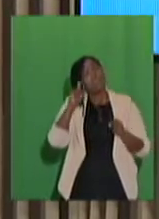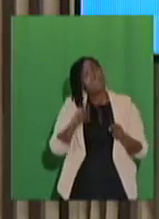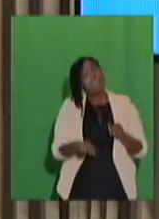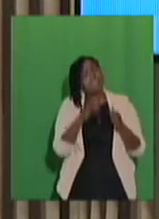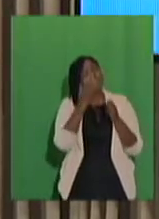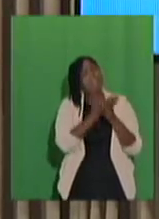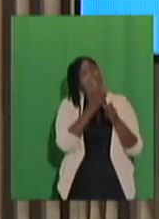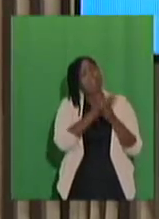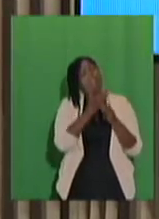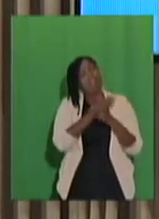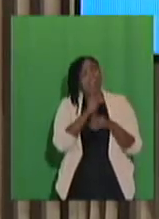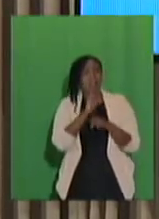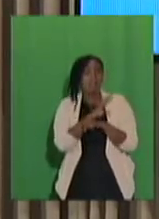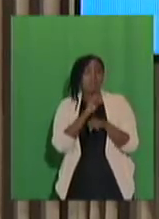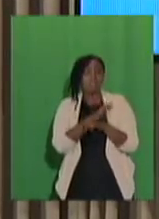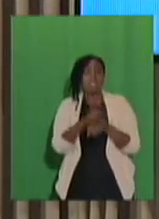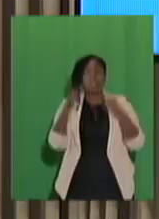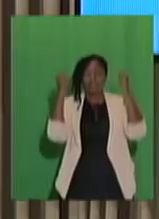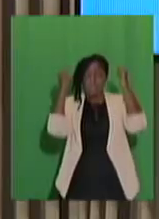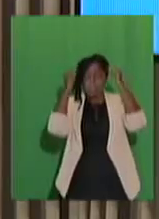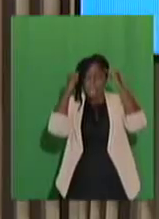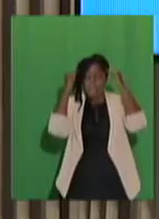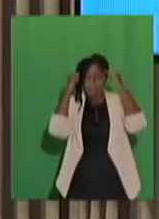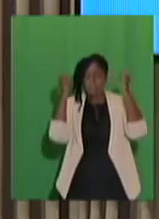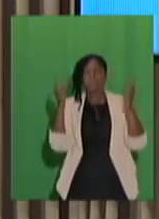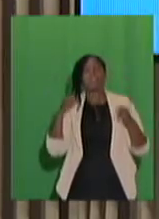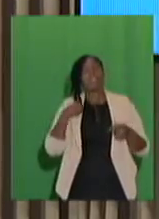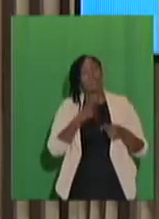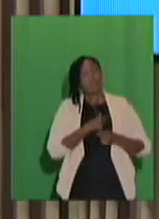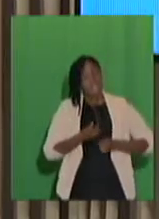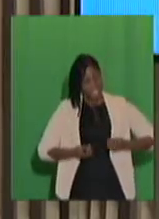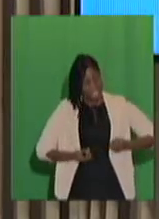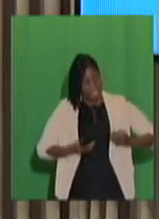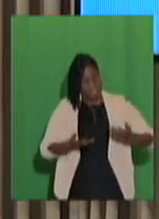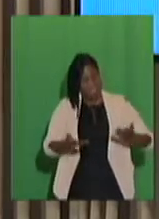counseling. And we have provided that service